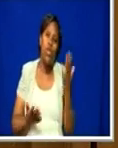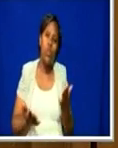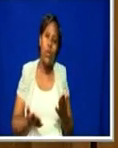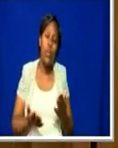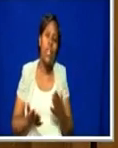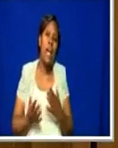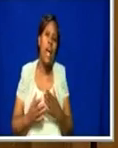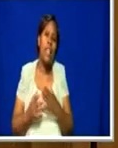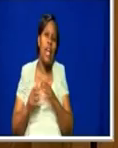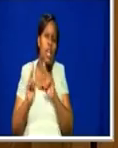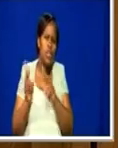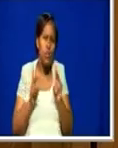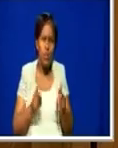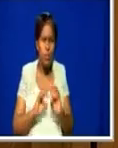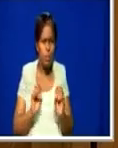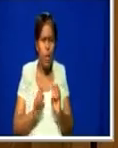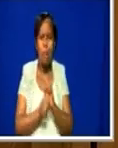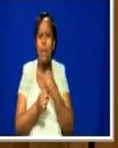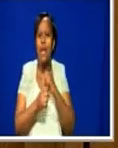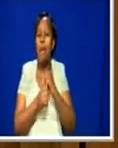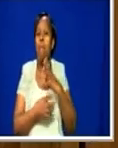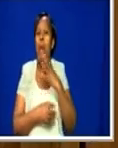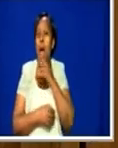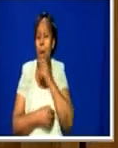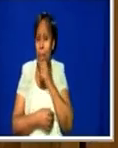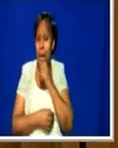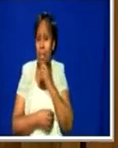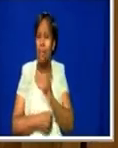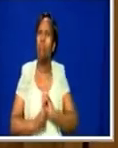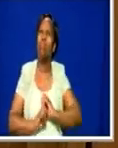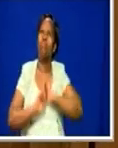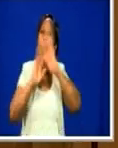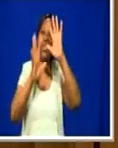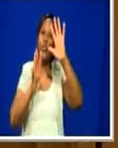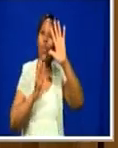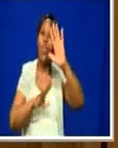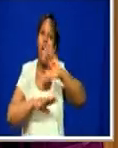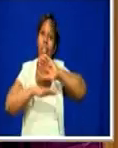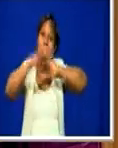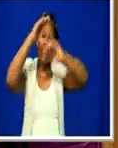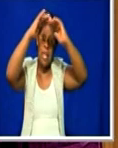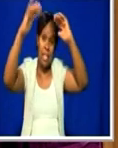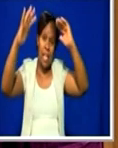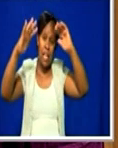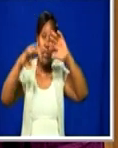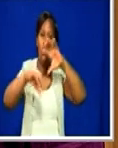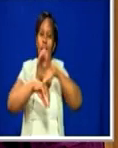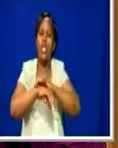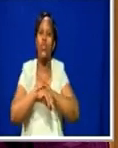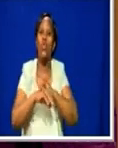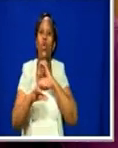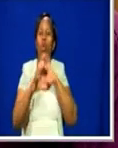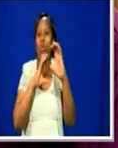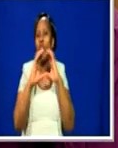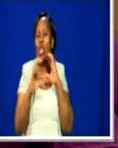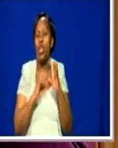artificial satellites. Yes. You know those ones that are made by man. By man, yes. And then they launch them into space, using yeah. rockets. Yes, yes, So yes. that we can get good communication. So Like we